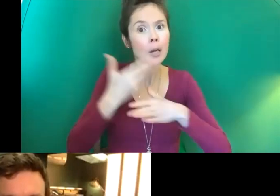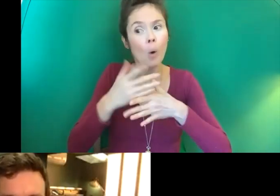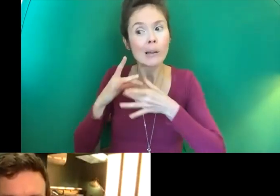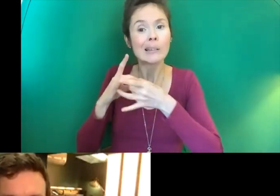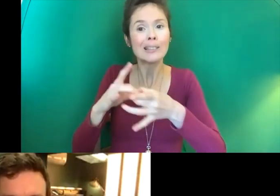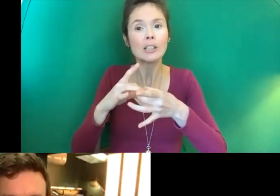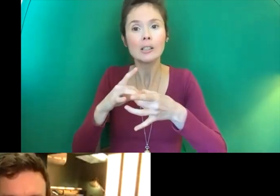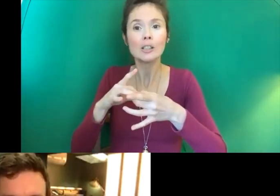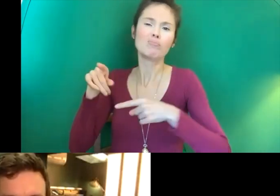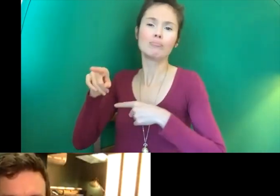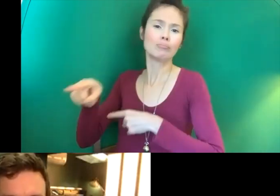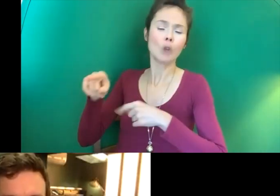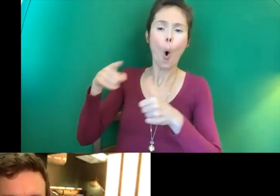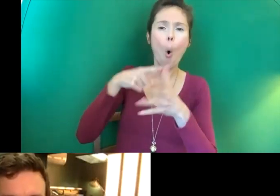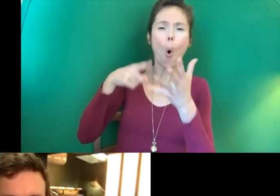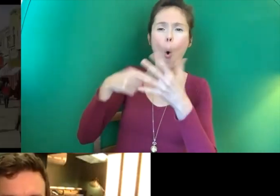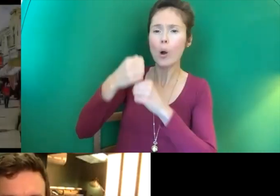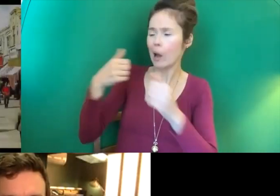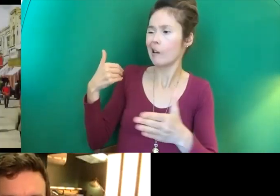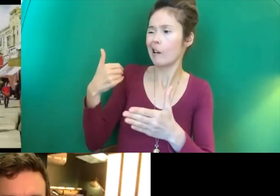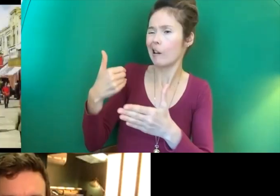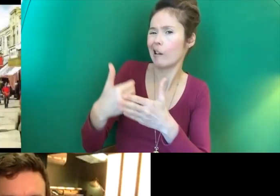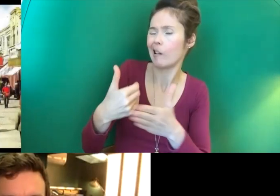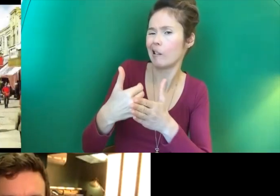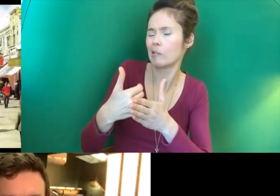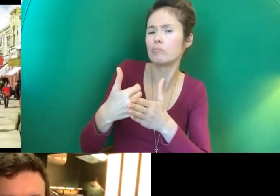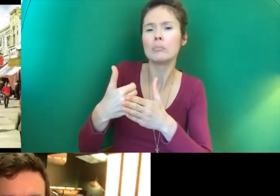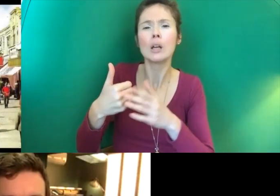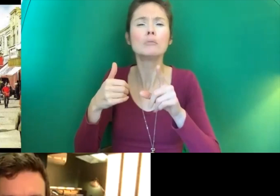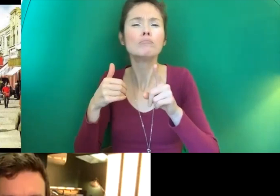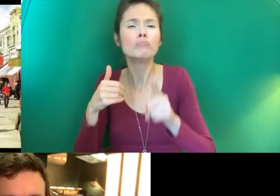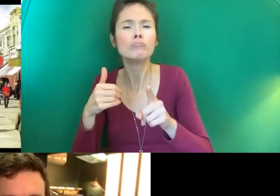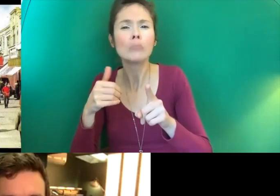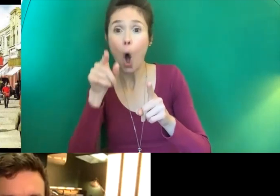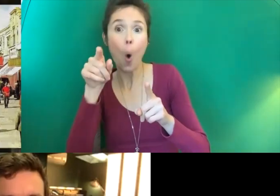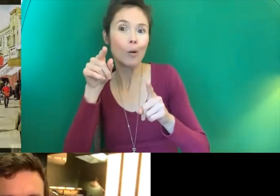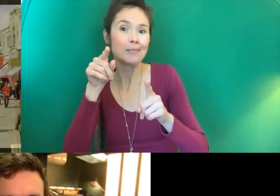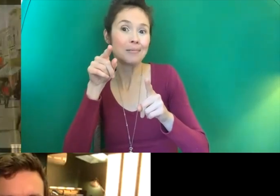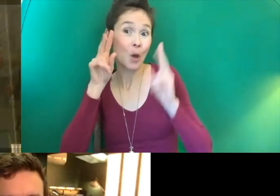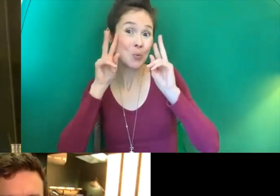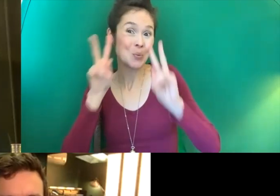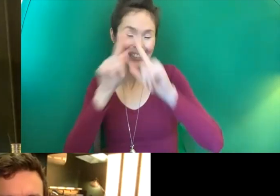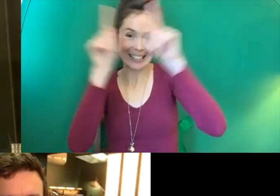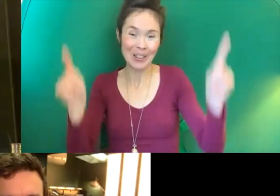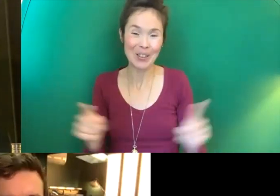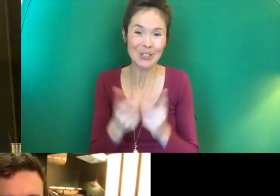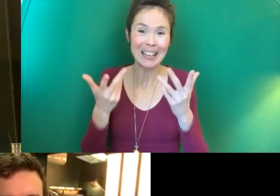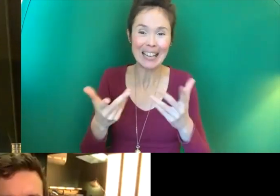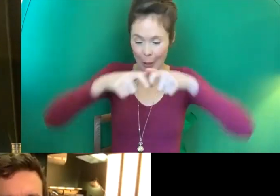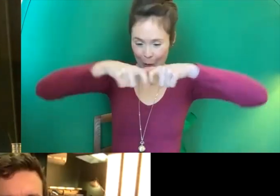drum, and the door as you enter the studio. And that is the glorious Morden at the end